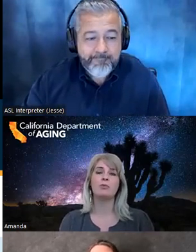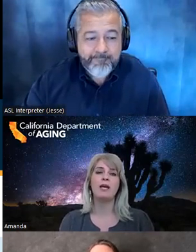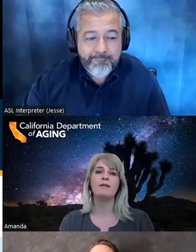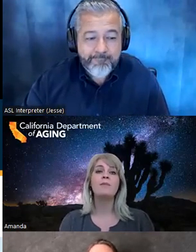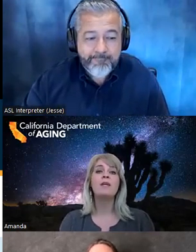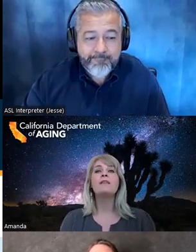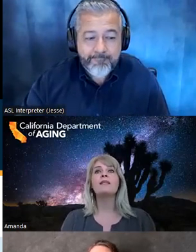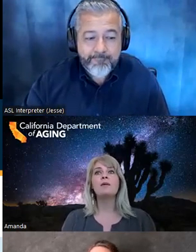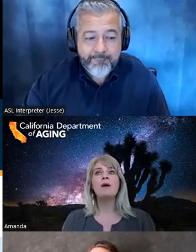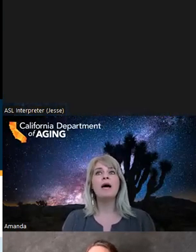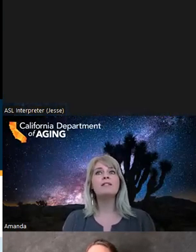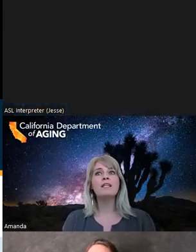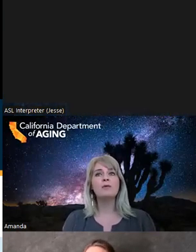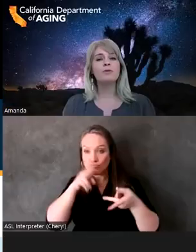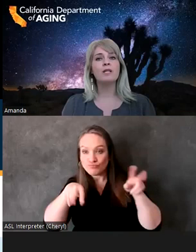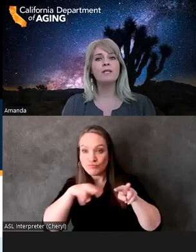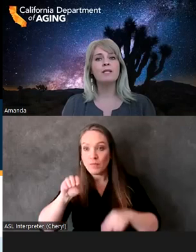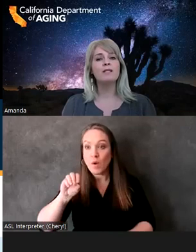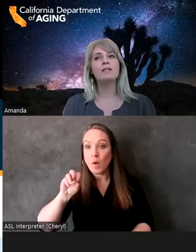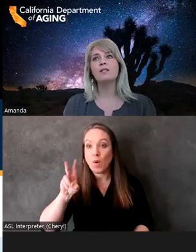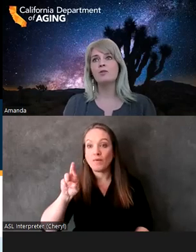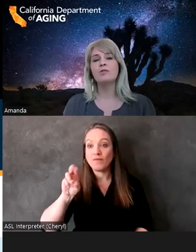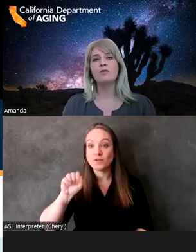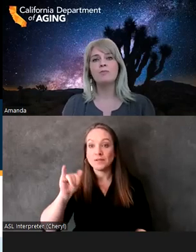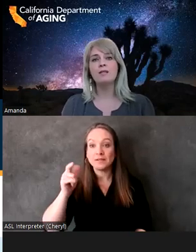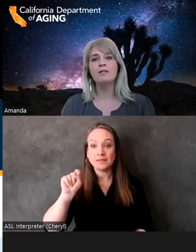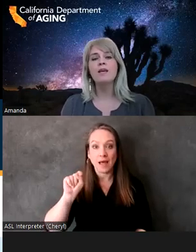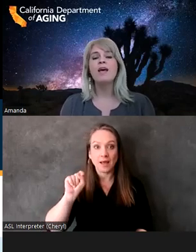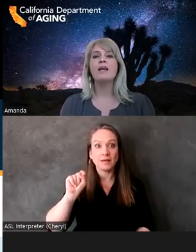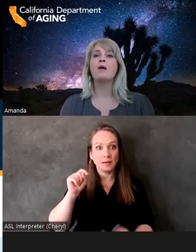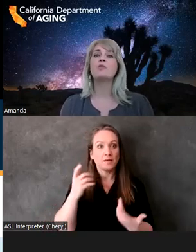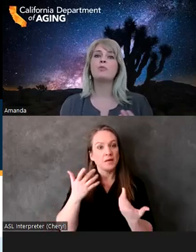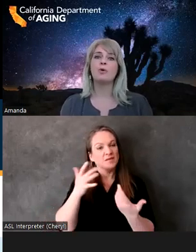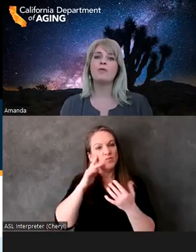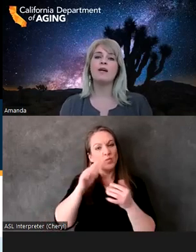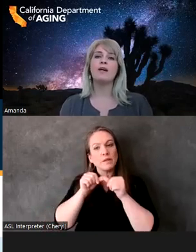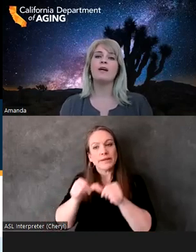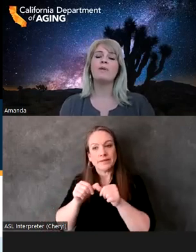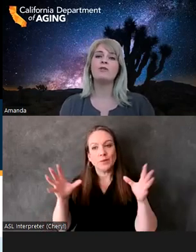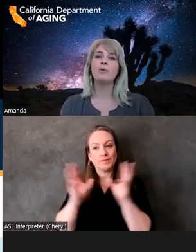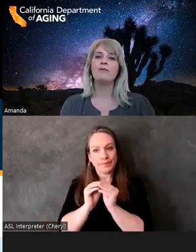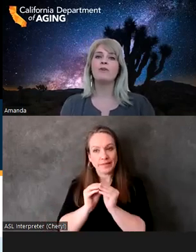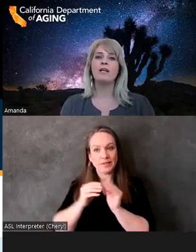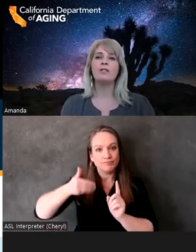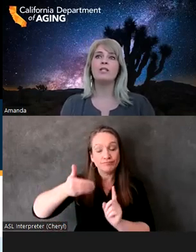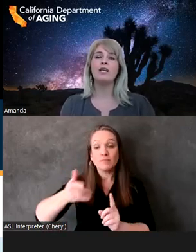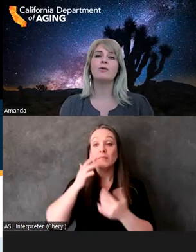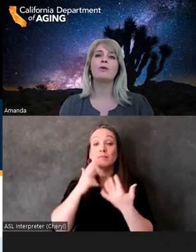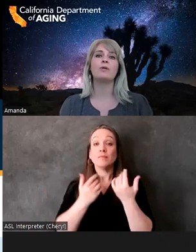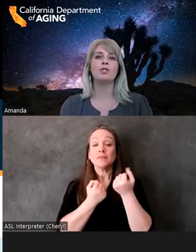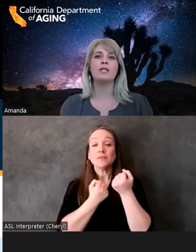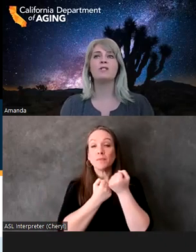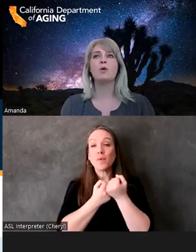master plan. The Impact Stakeholder Committee continues to meet and help support the master plan for aging